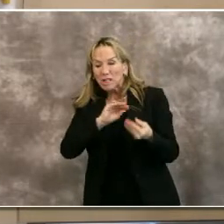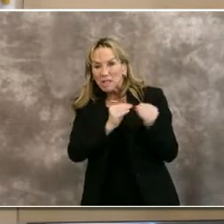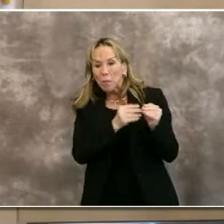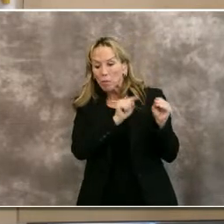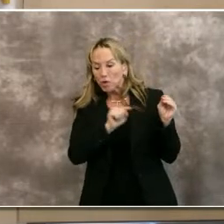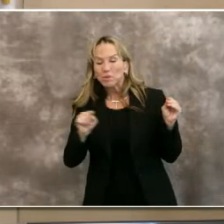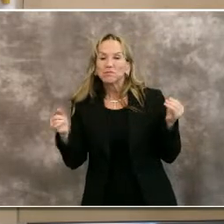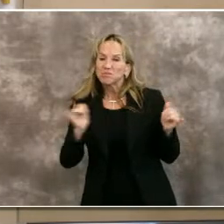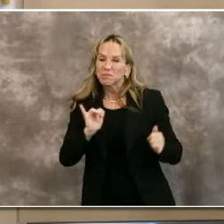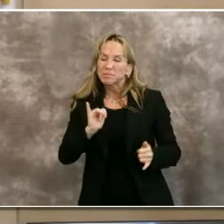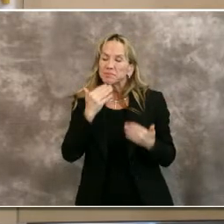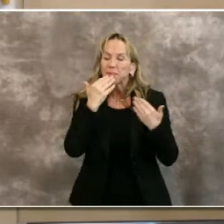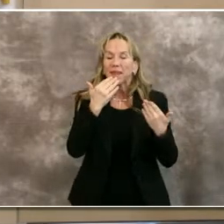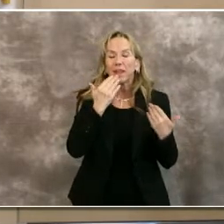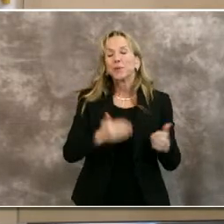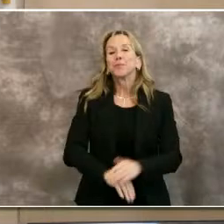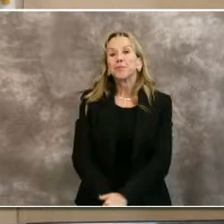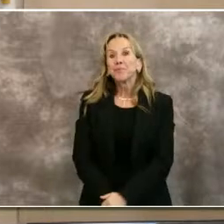well. Thank you.